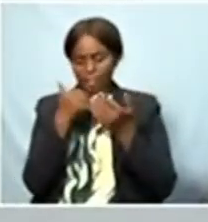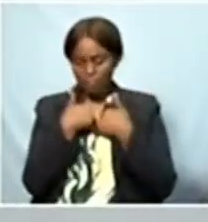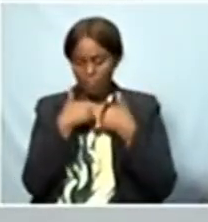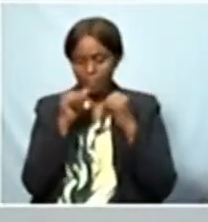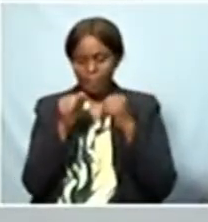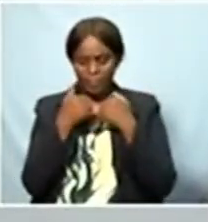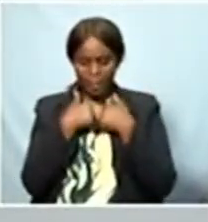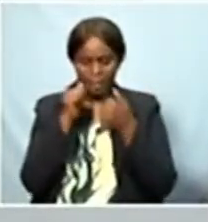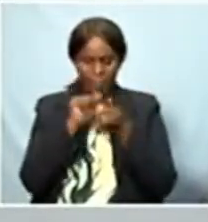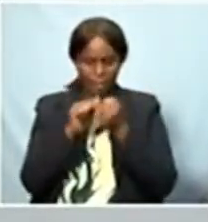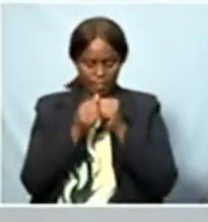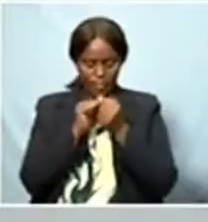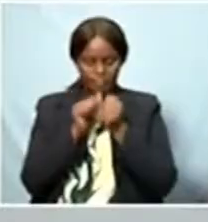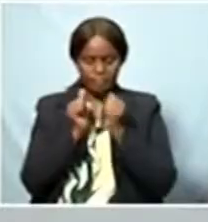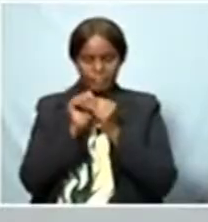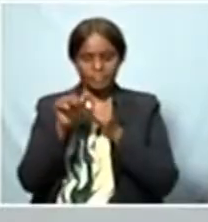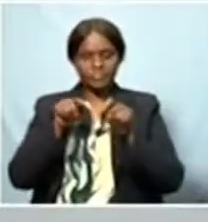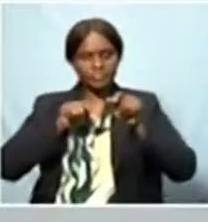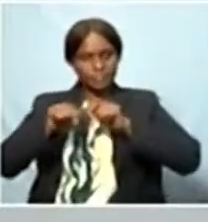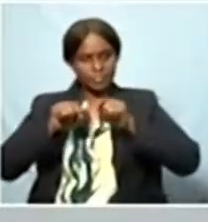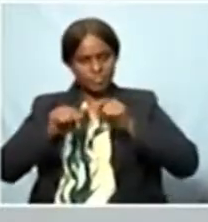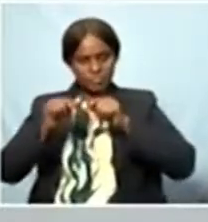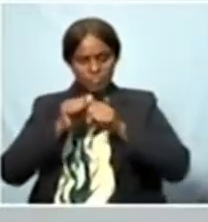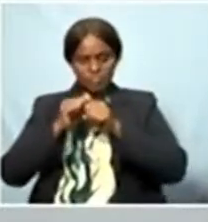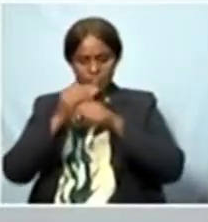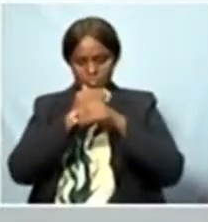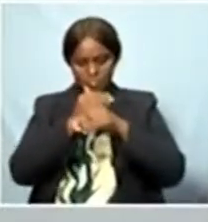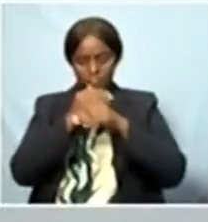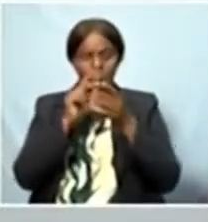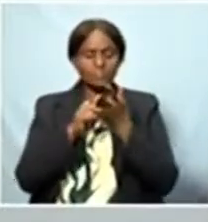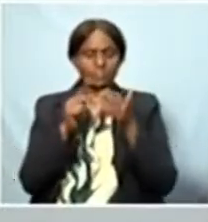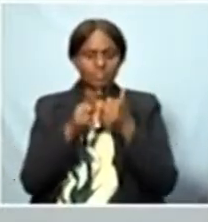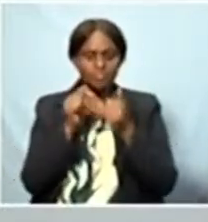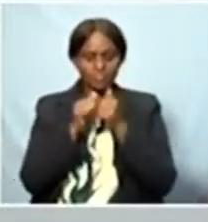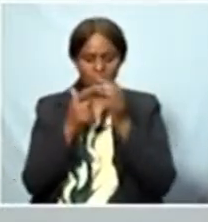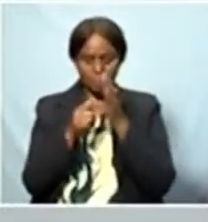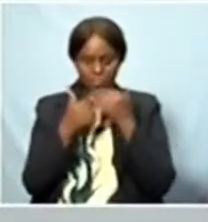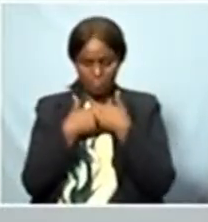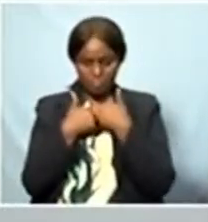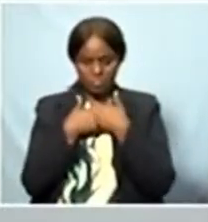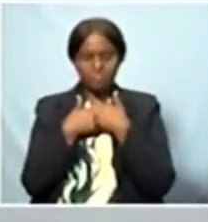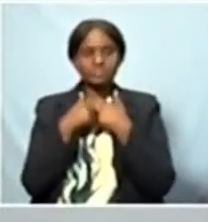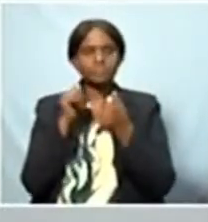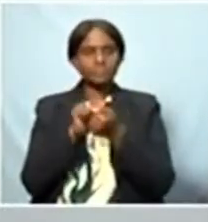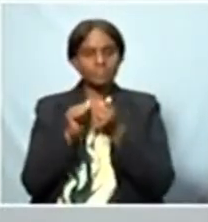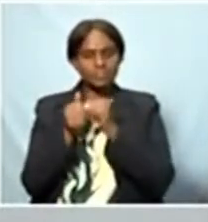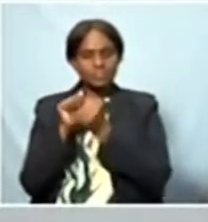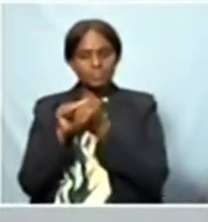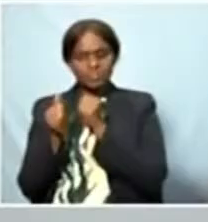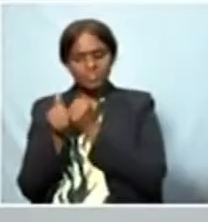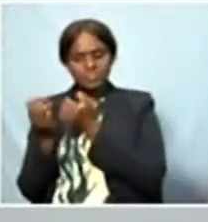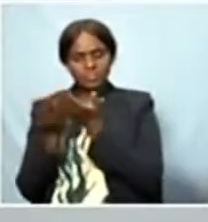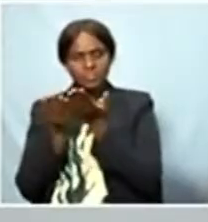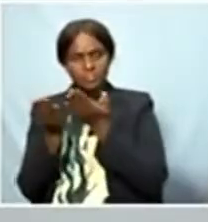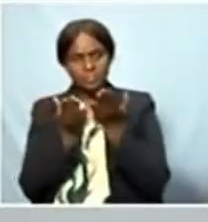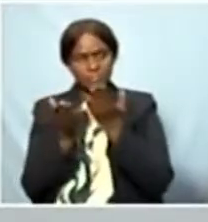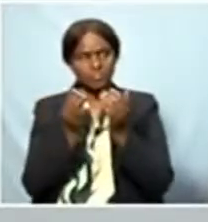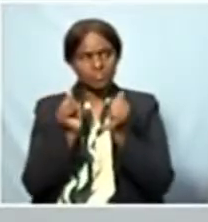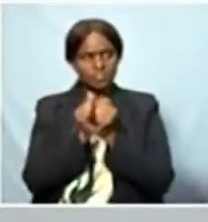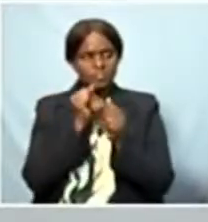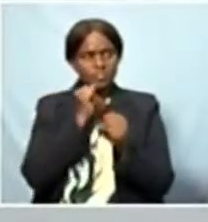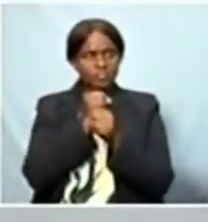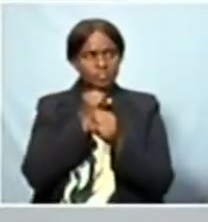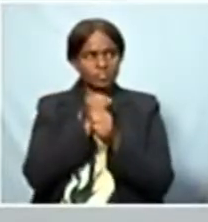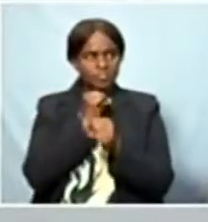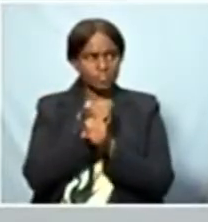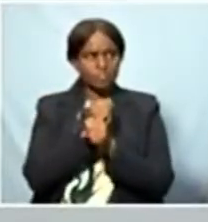affect its operations under the Governance and Standards Program that has the ripple effect on service delivery and enforcement of